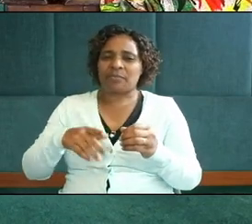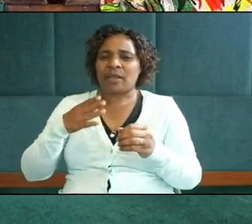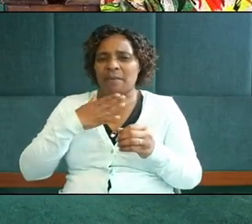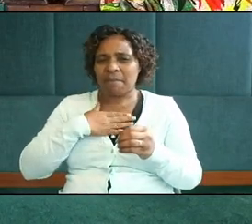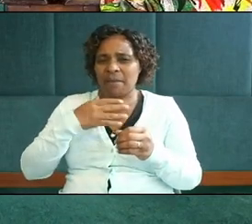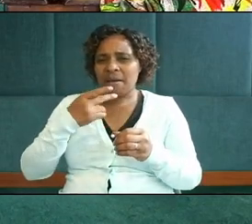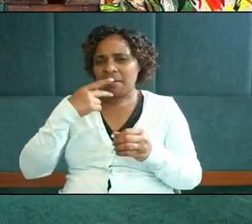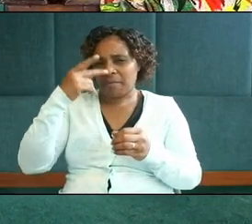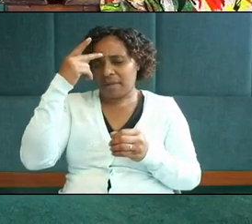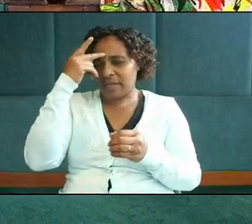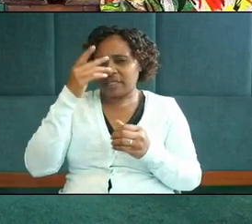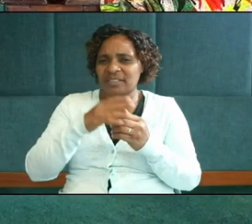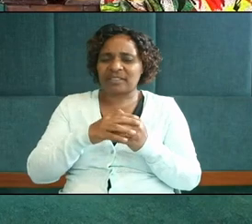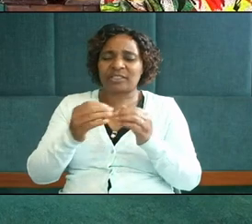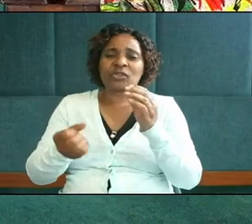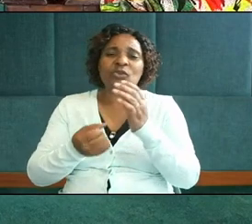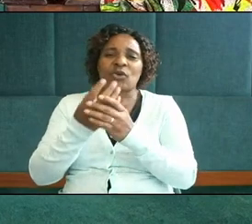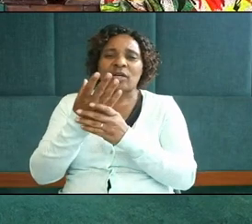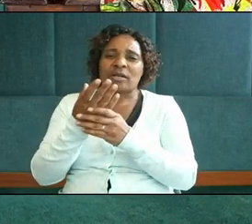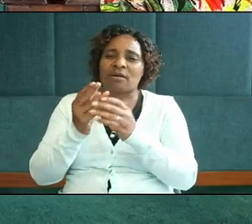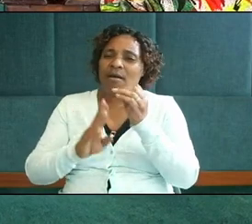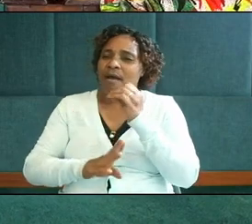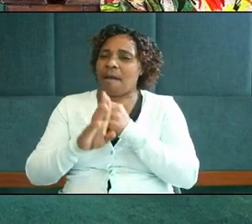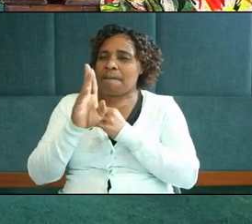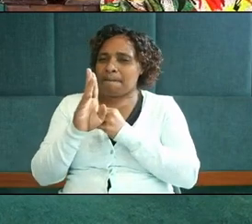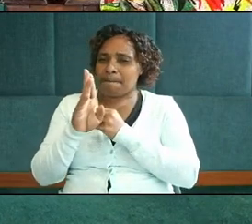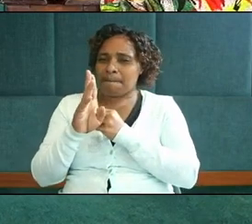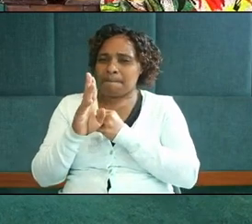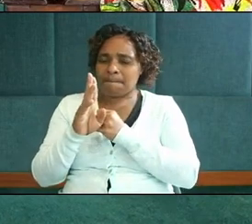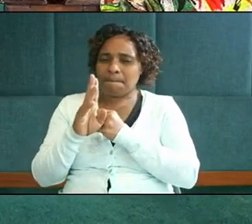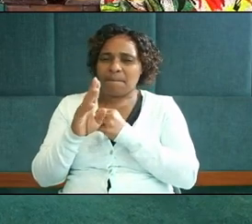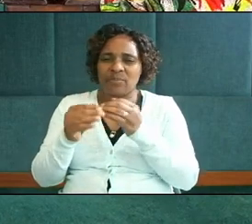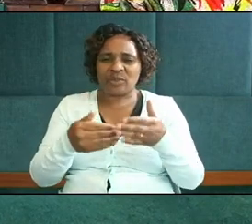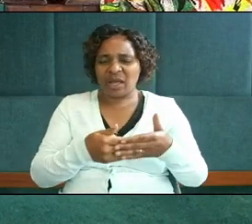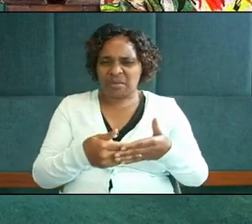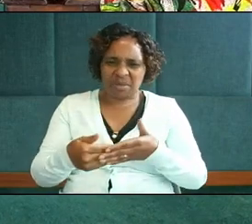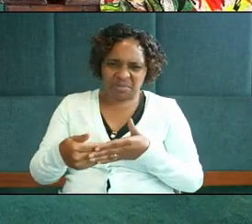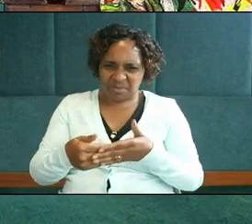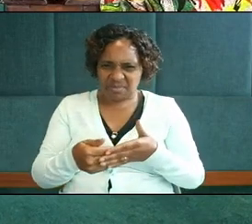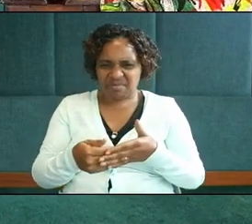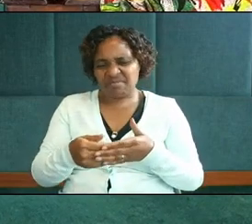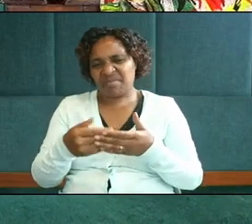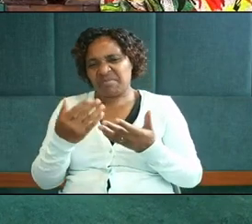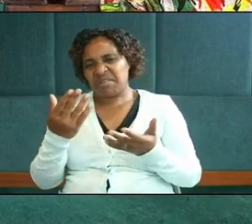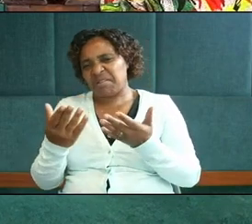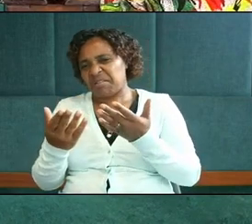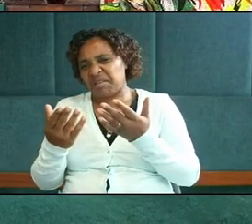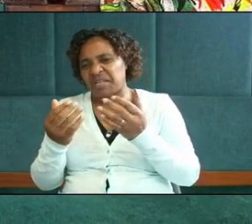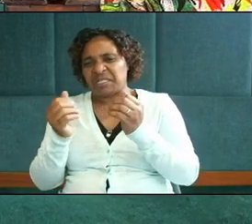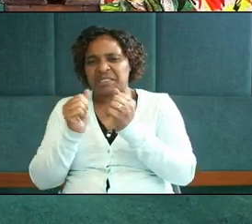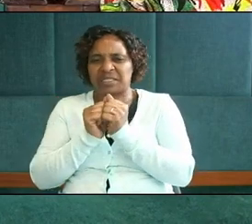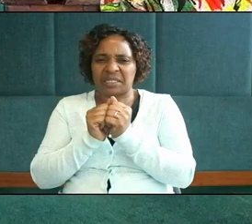my parents, growing up, like toddler age up to 10, 11, 12,